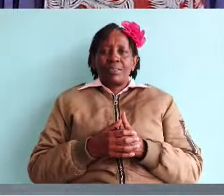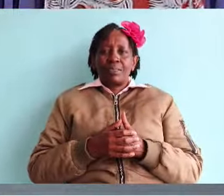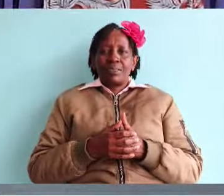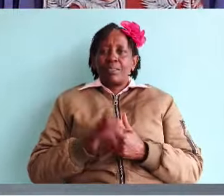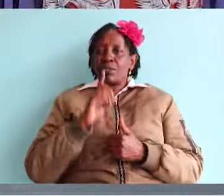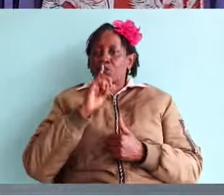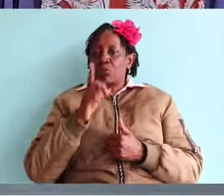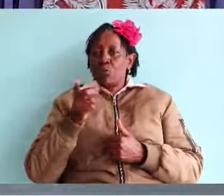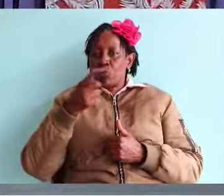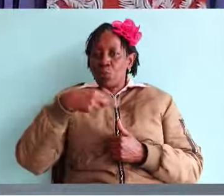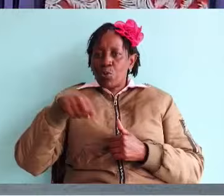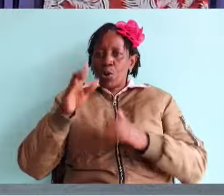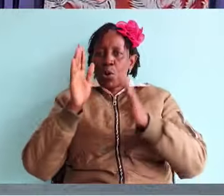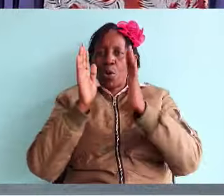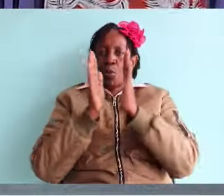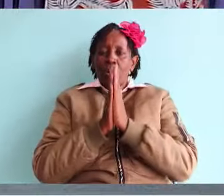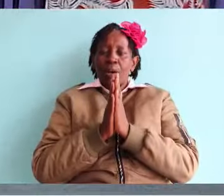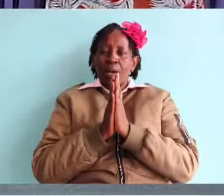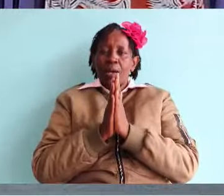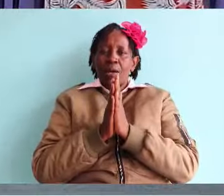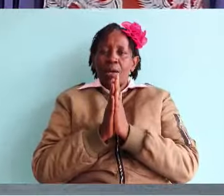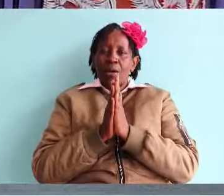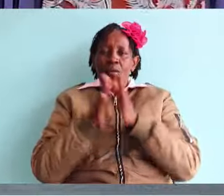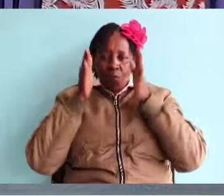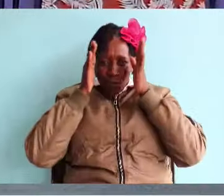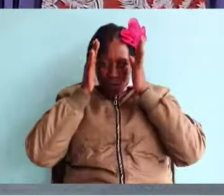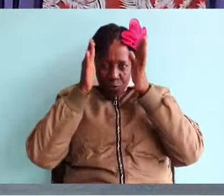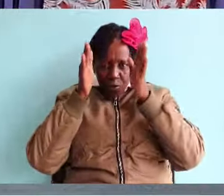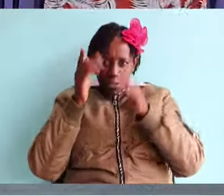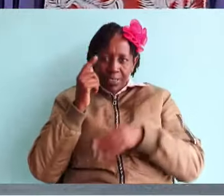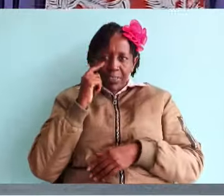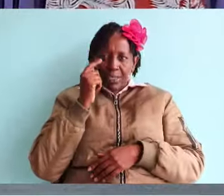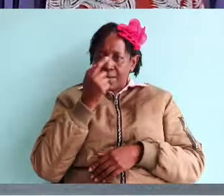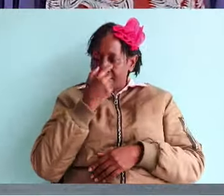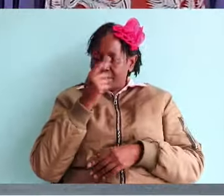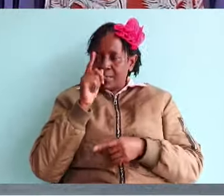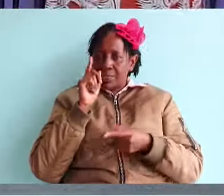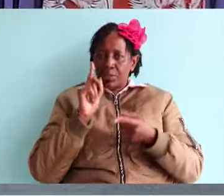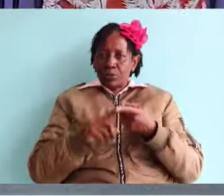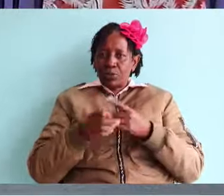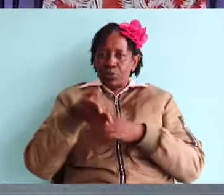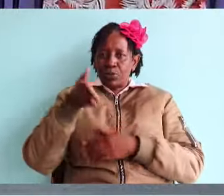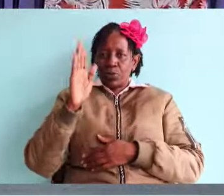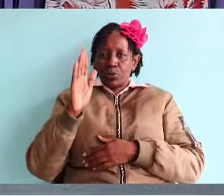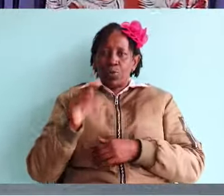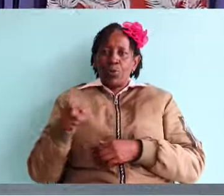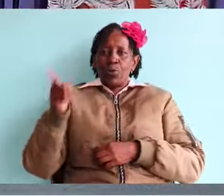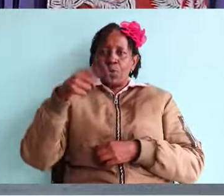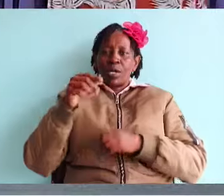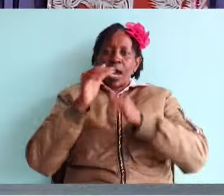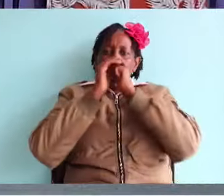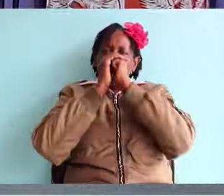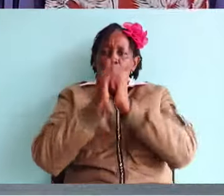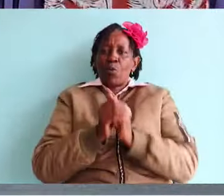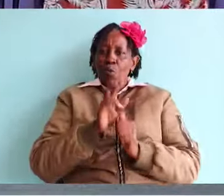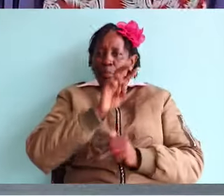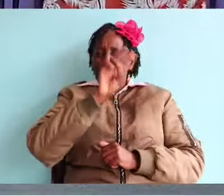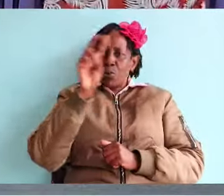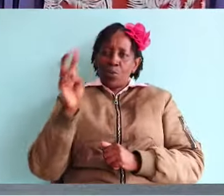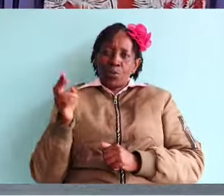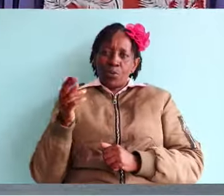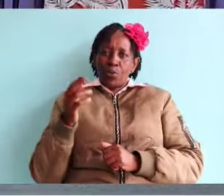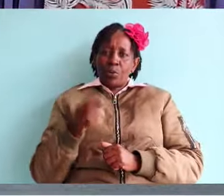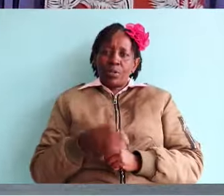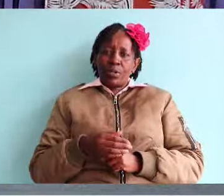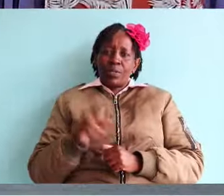pray that, God, indeed, we will turn our eyes to you. When we adore you, we behold you, our Savior ever